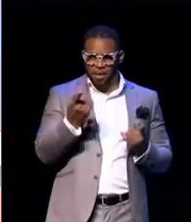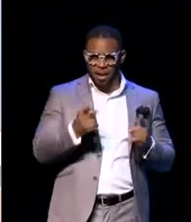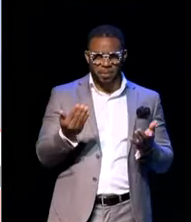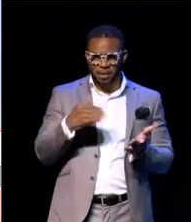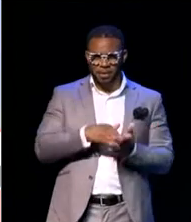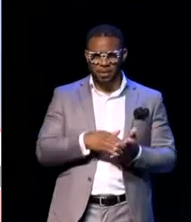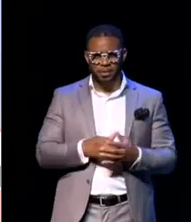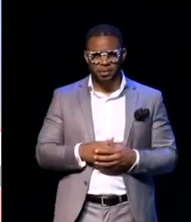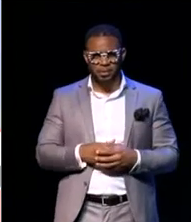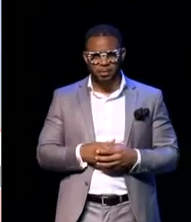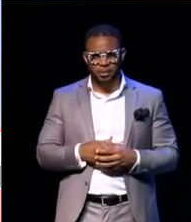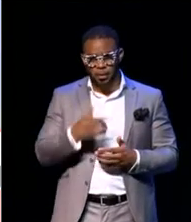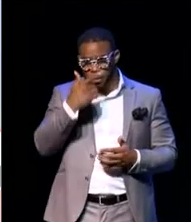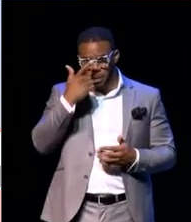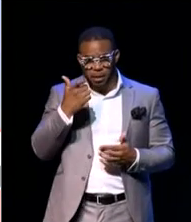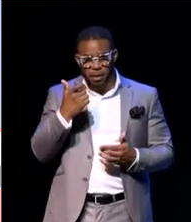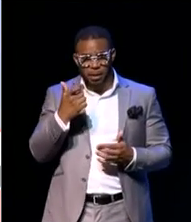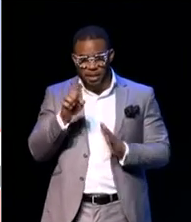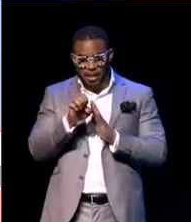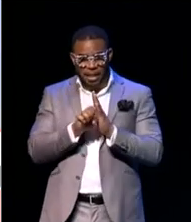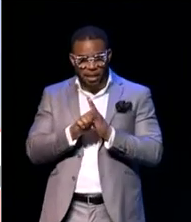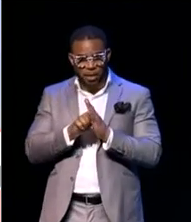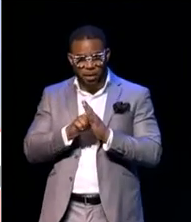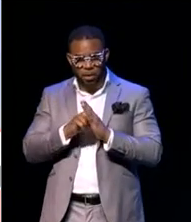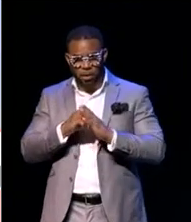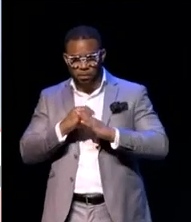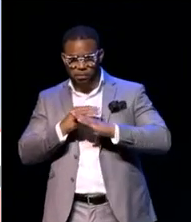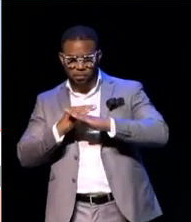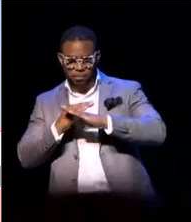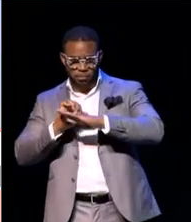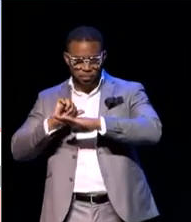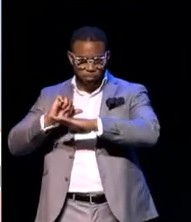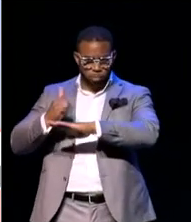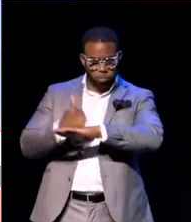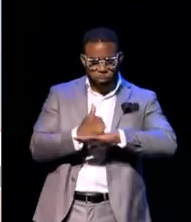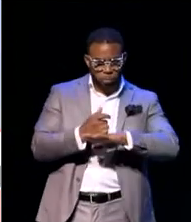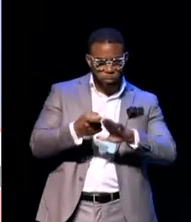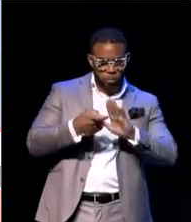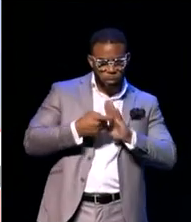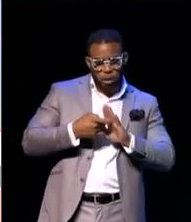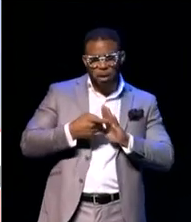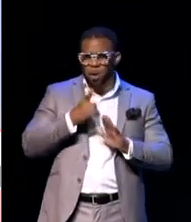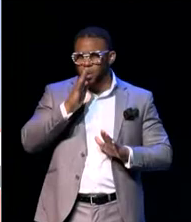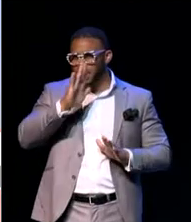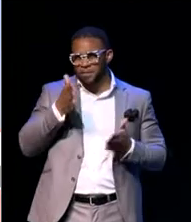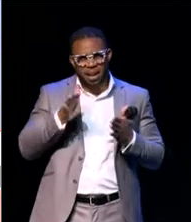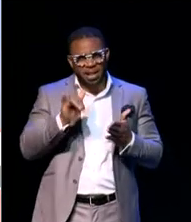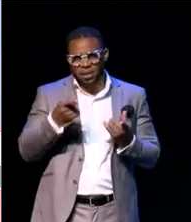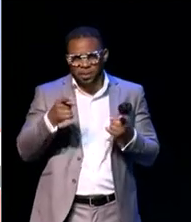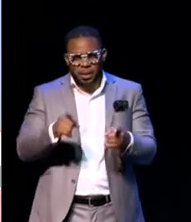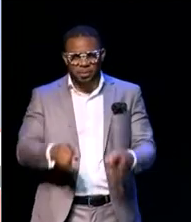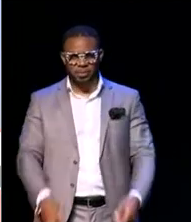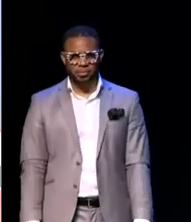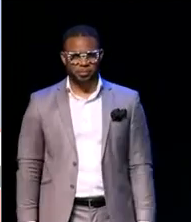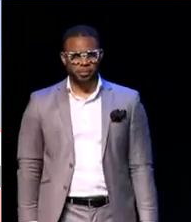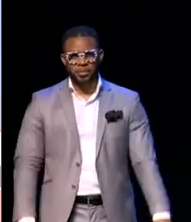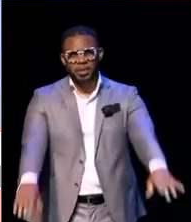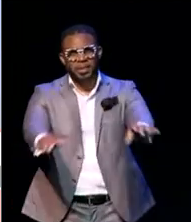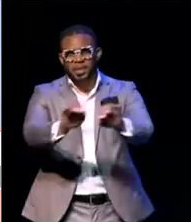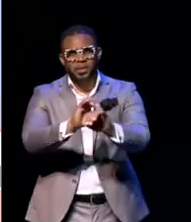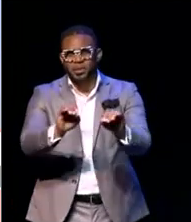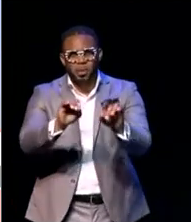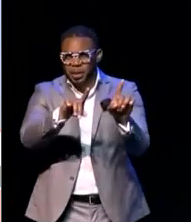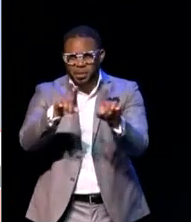happen again because the ethical constraints that have been put in place would never allow that to happen. There's